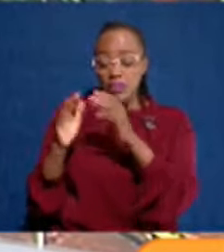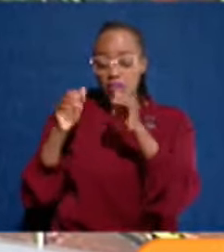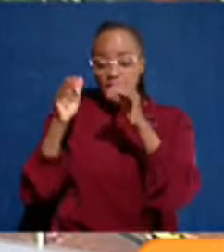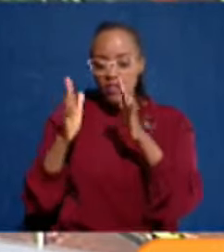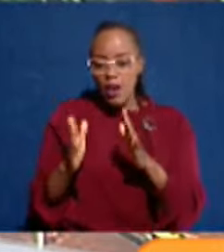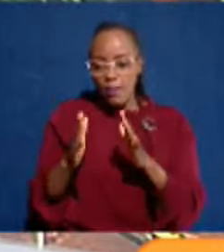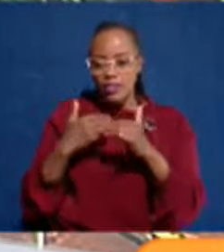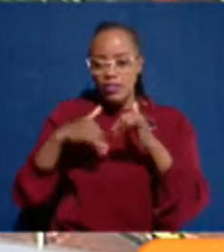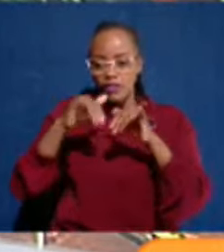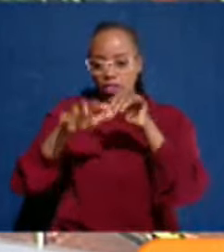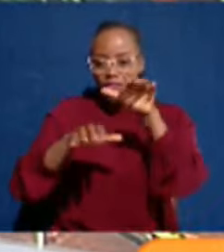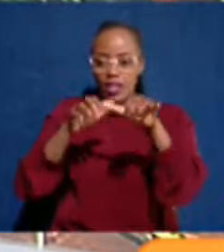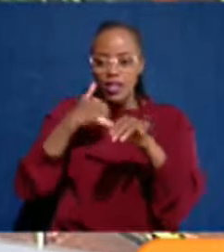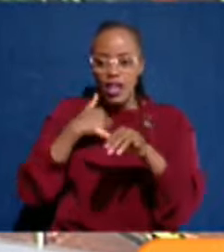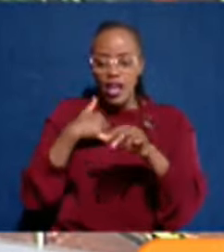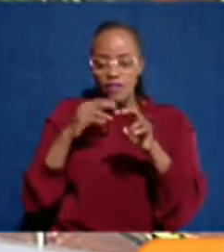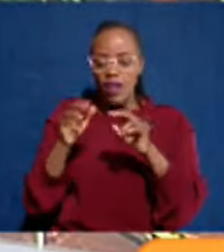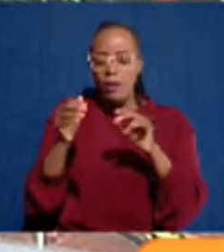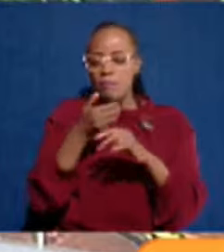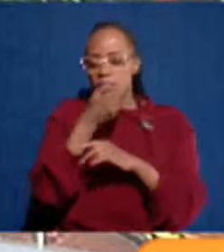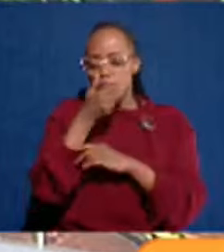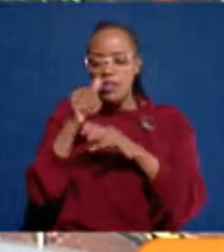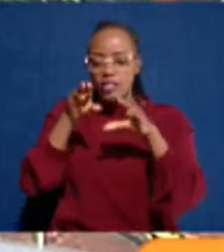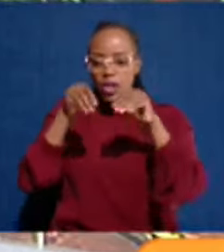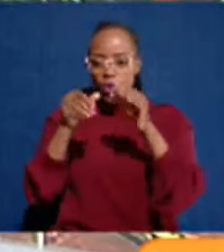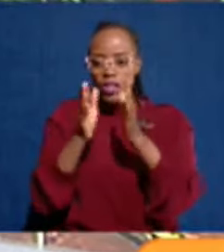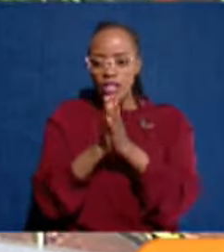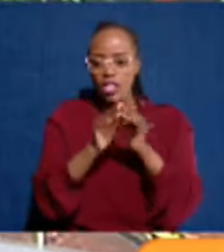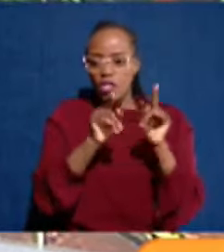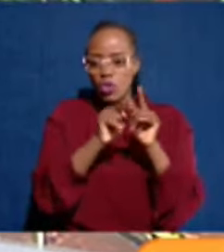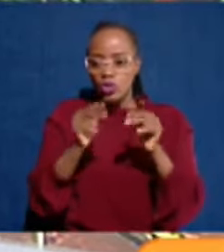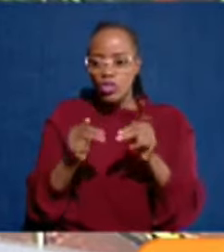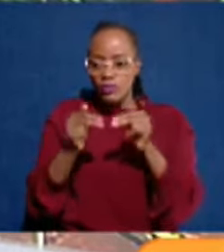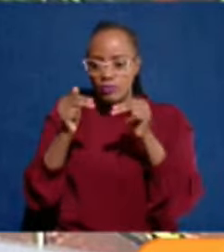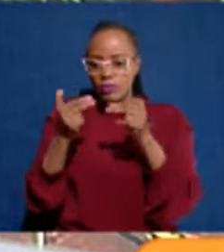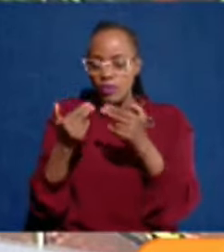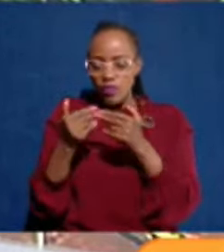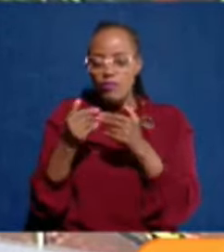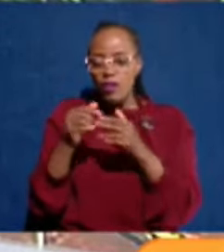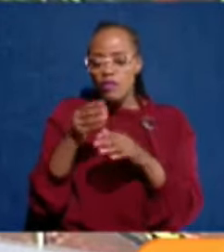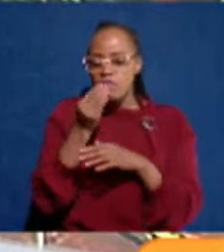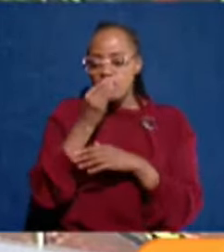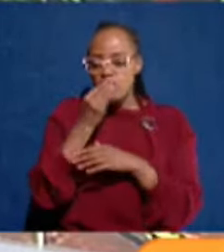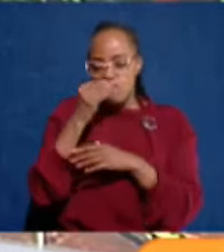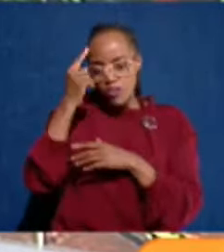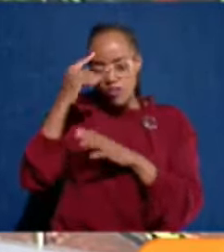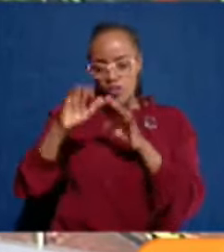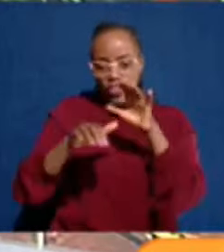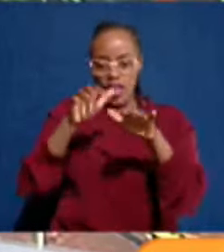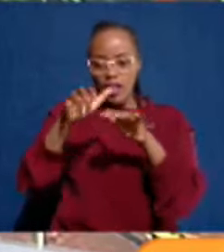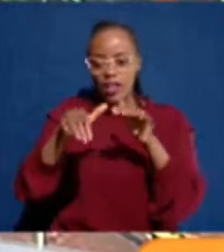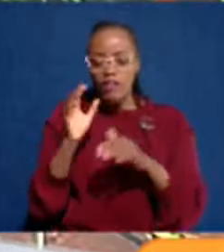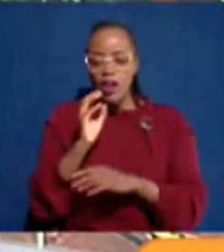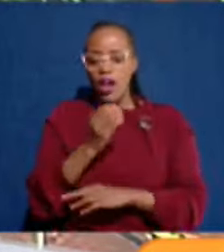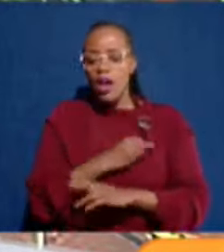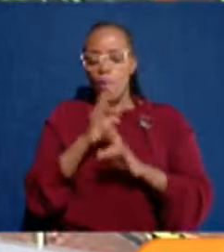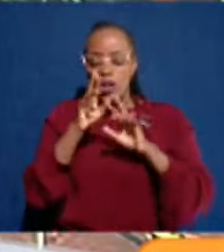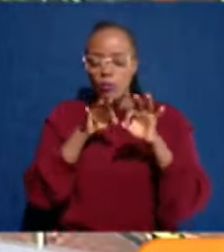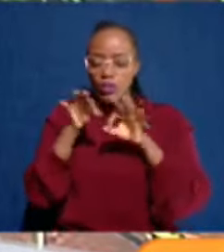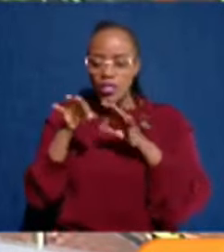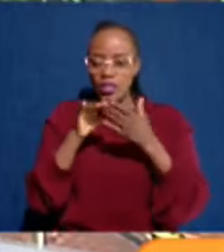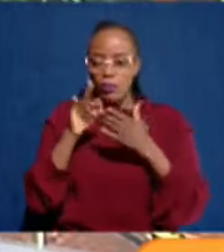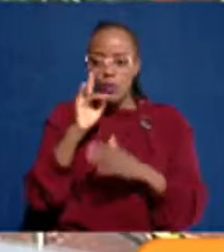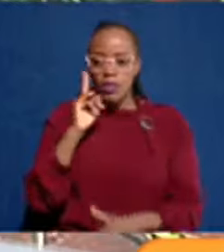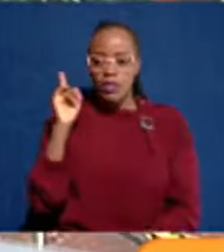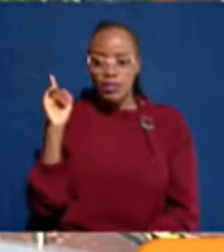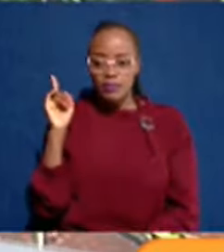farmers search for better quality and high-yielding pasture for their animals. Our very own Denis Otieno brings us more on